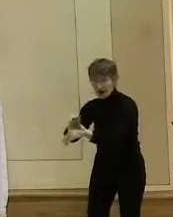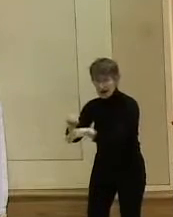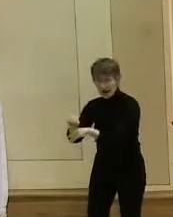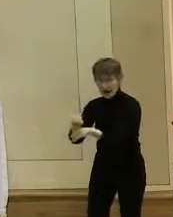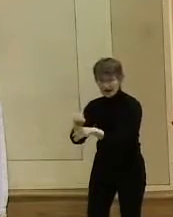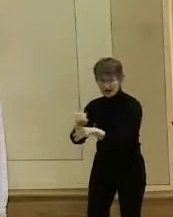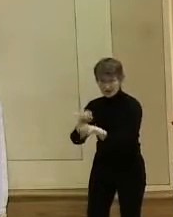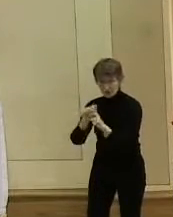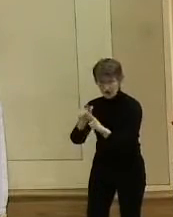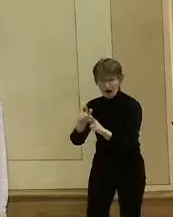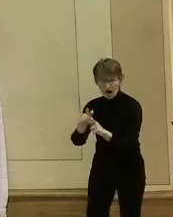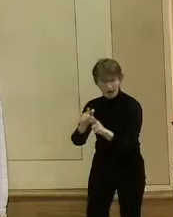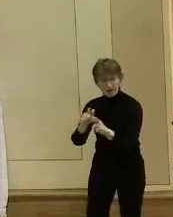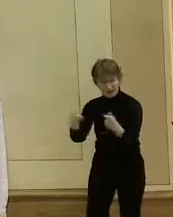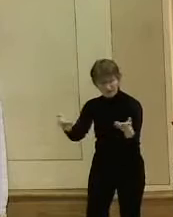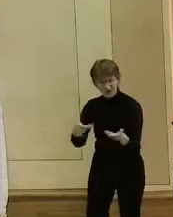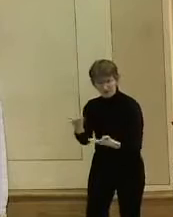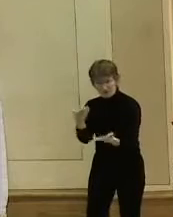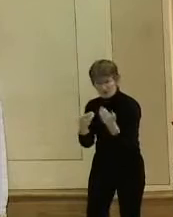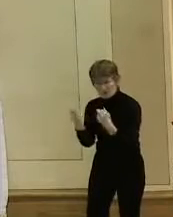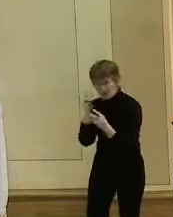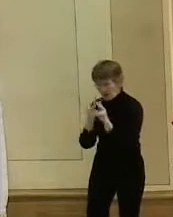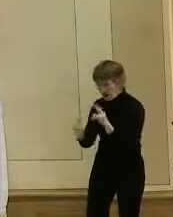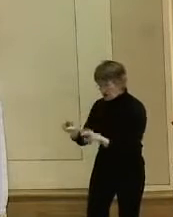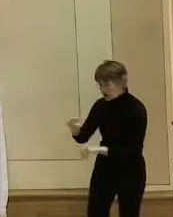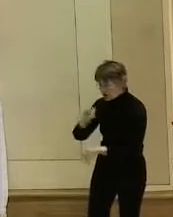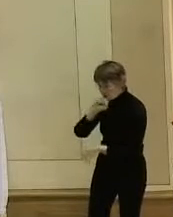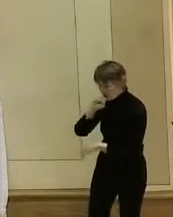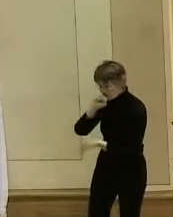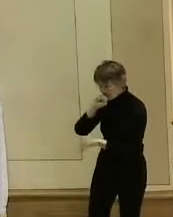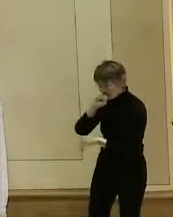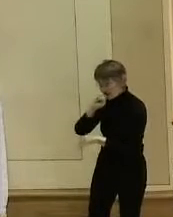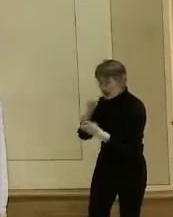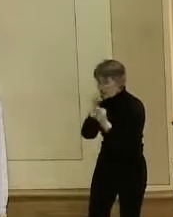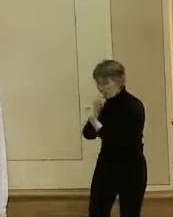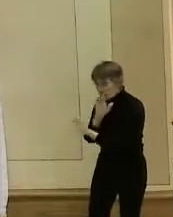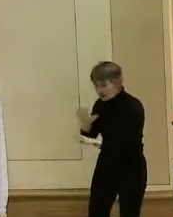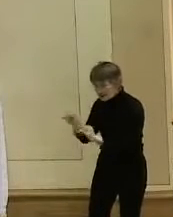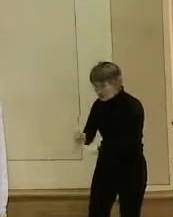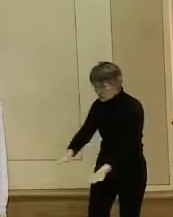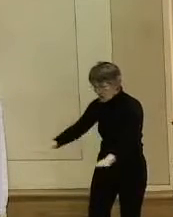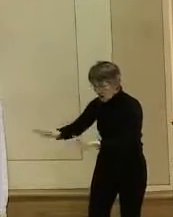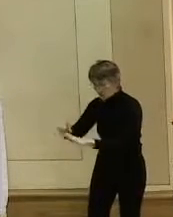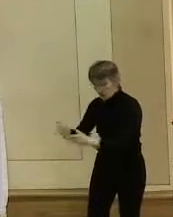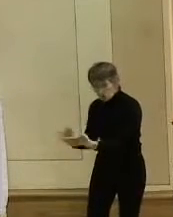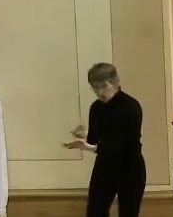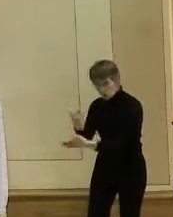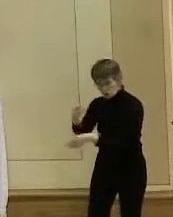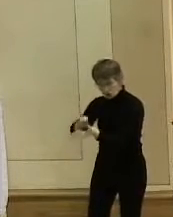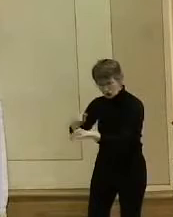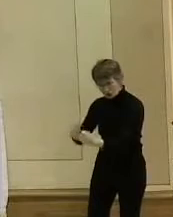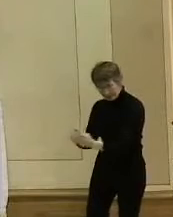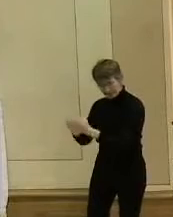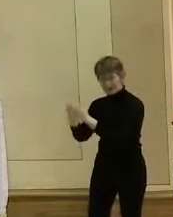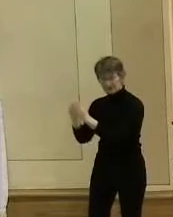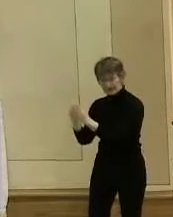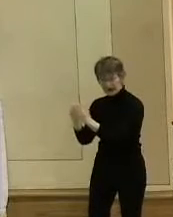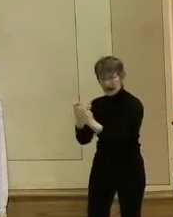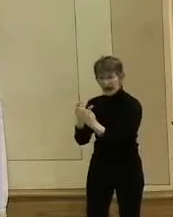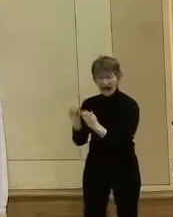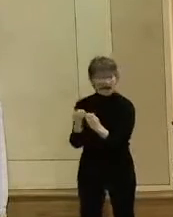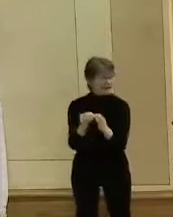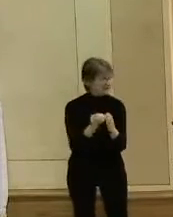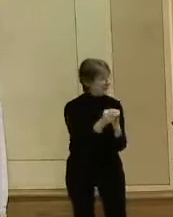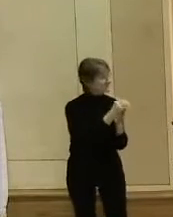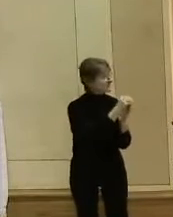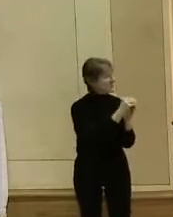you are invited to this groundbreaking ceremony. In the bulletin, you'll see all of those who have